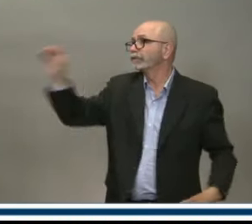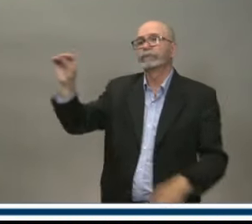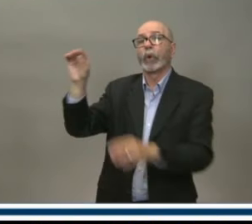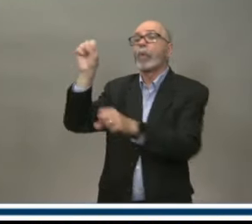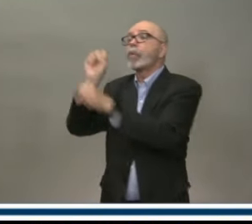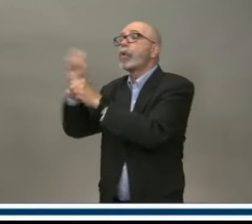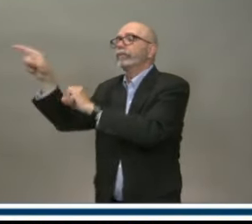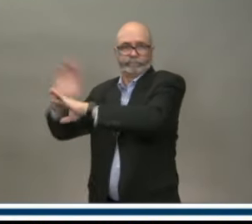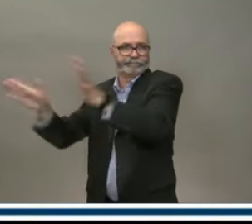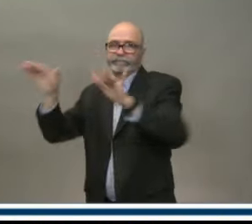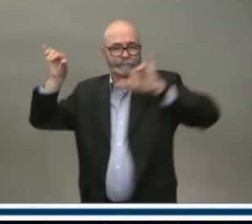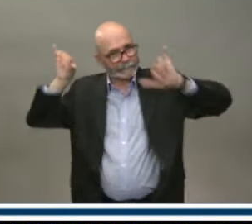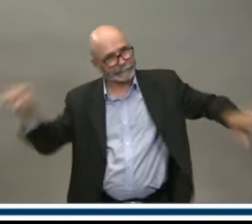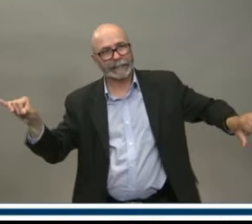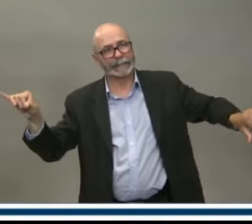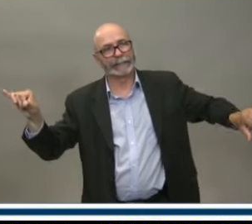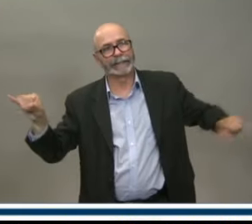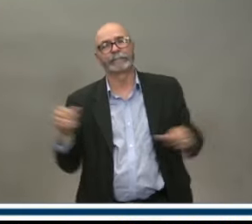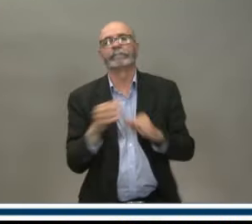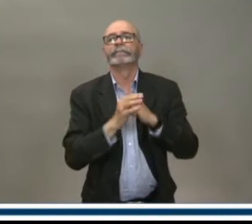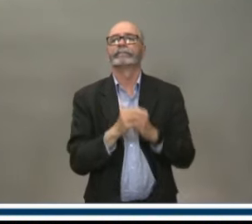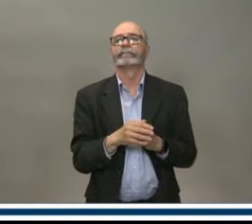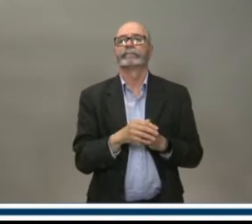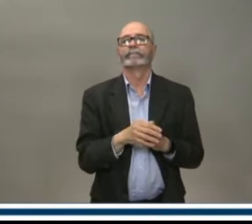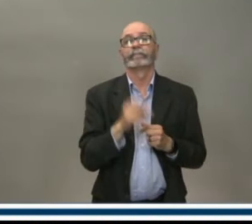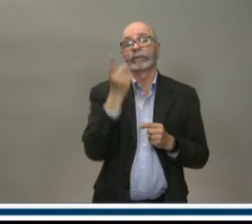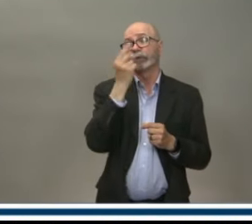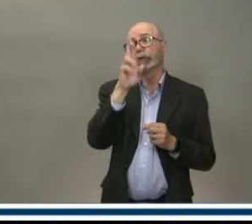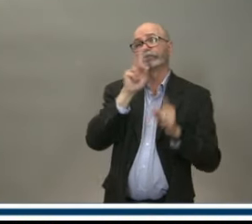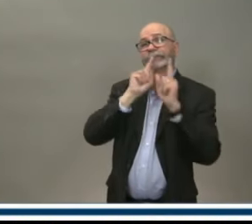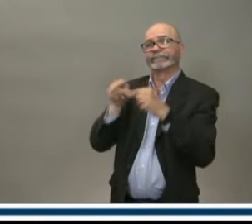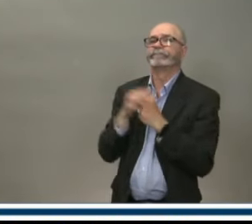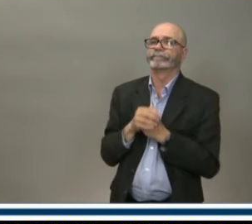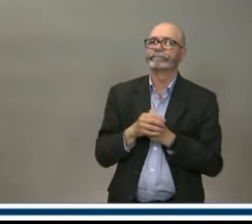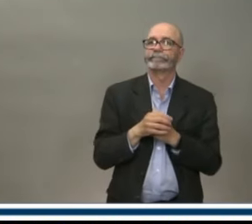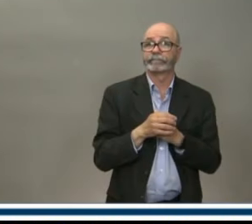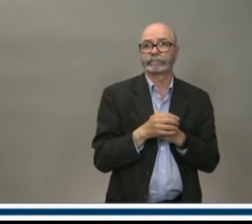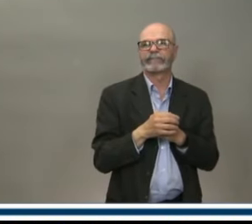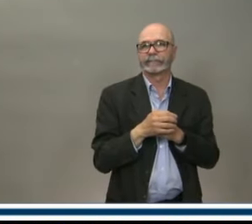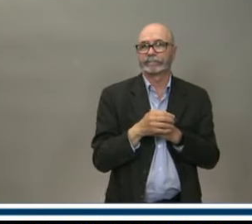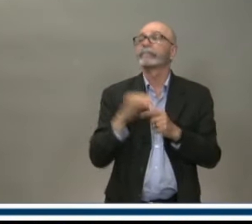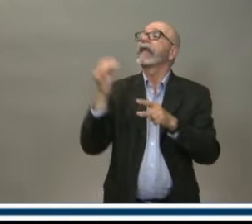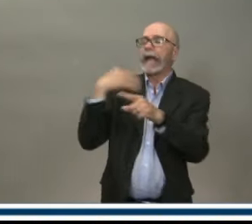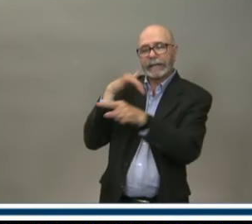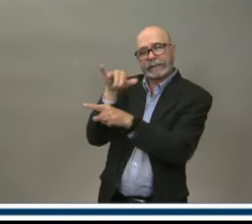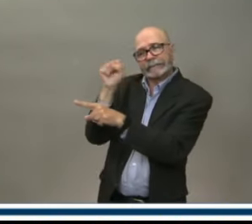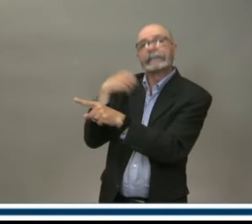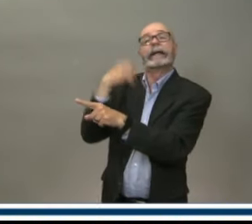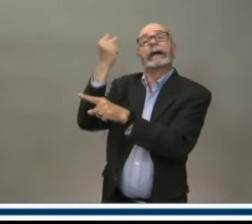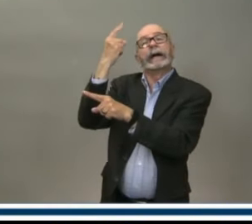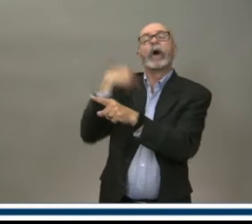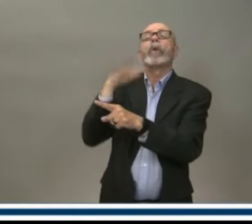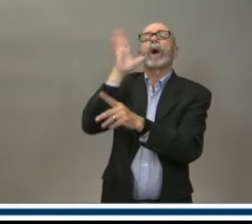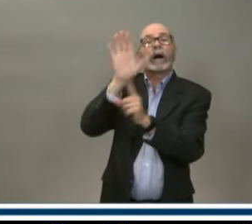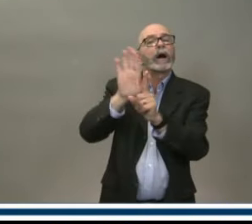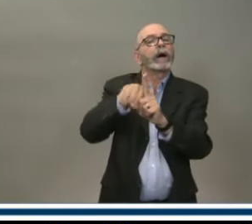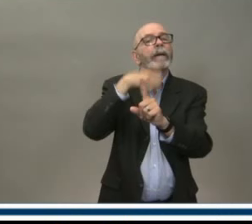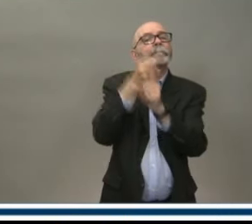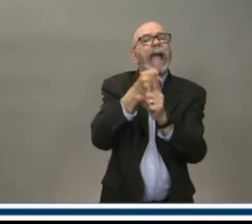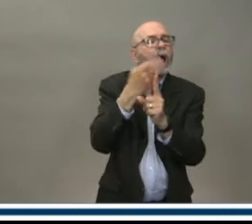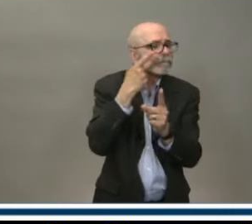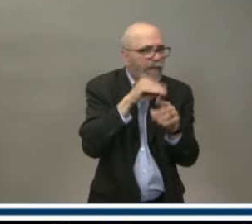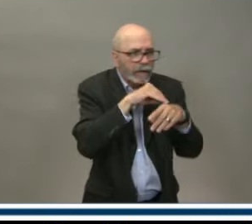looking at the assessment of what the impacts of that, what it would actually do. We know that there are